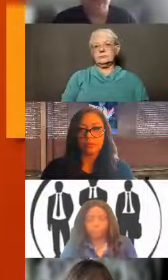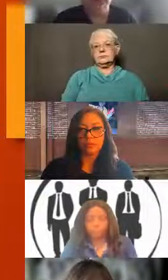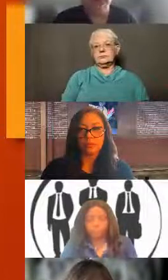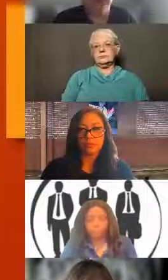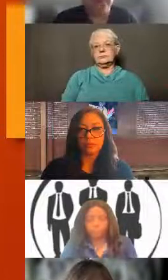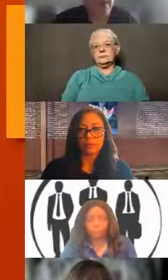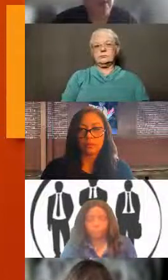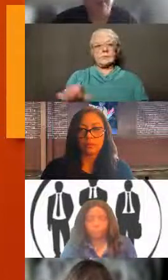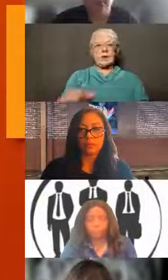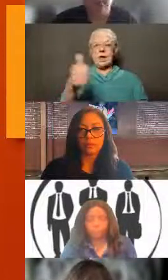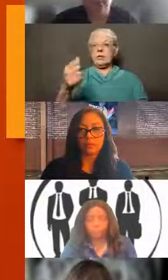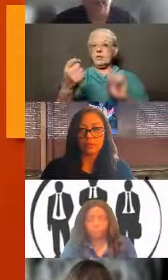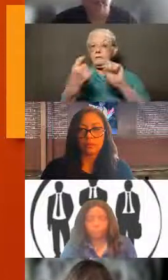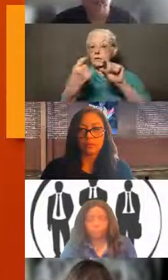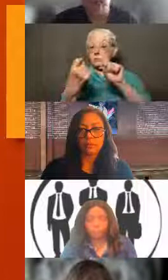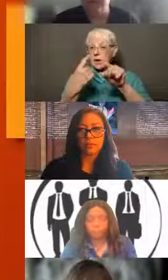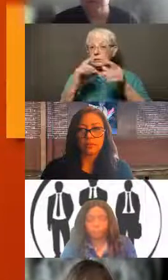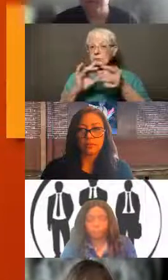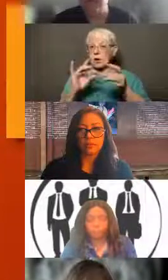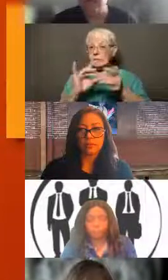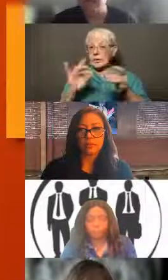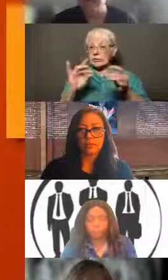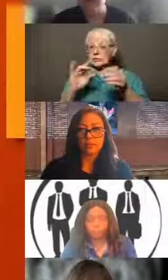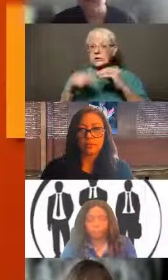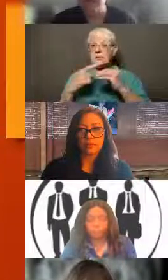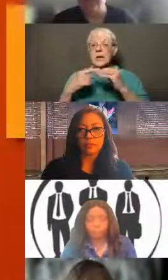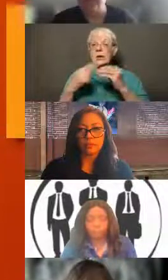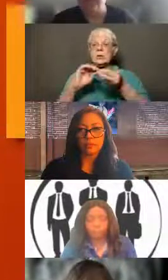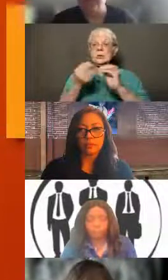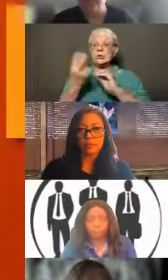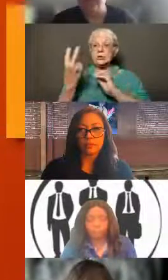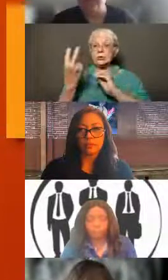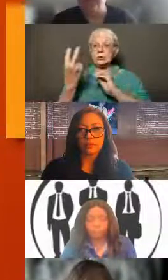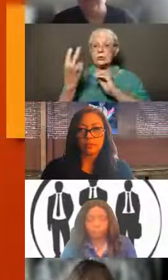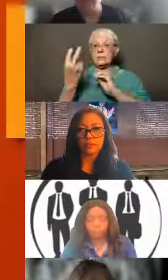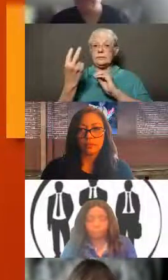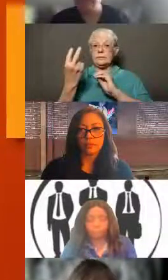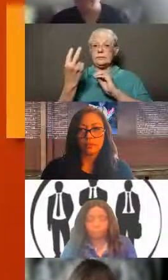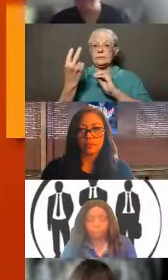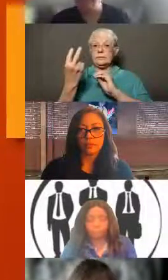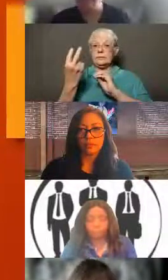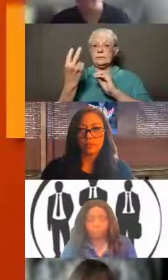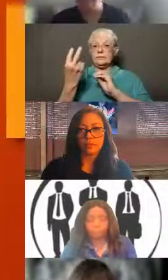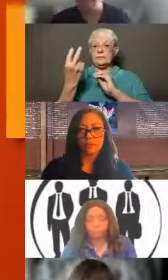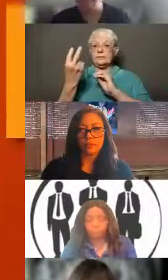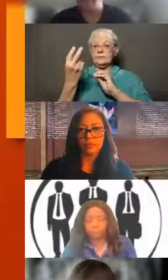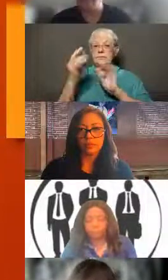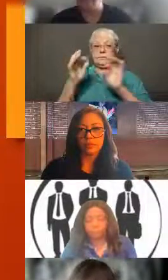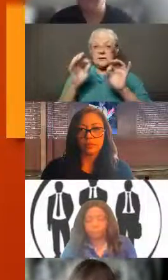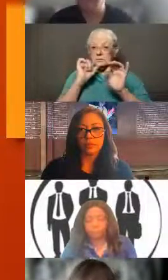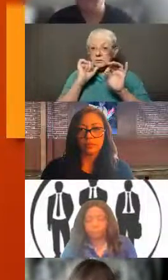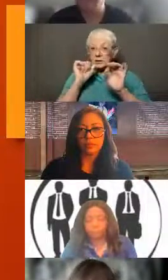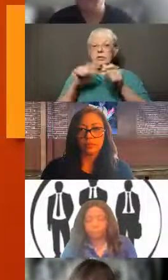Any other feedback or comments on question number 2 before to the next question?